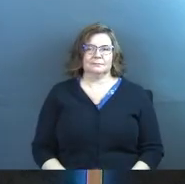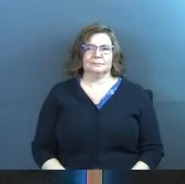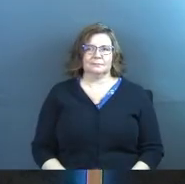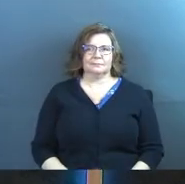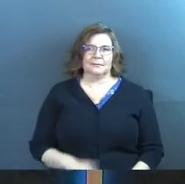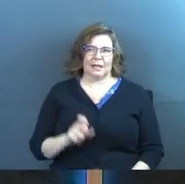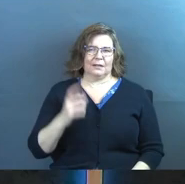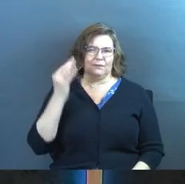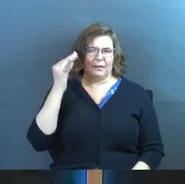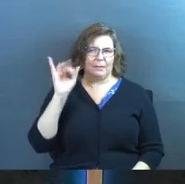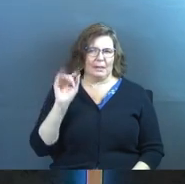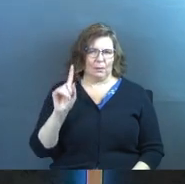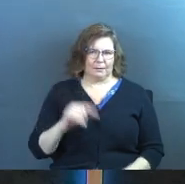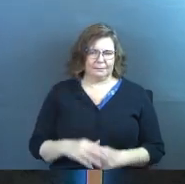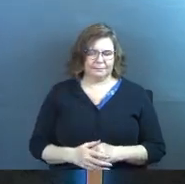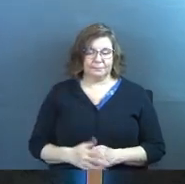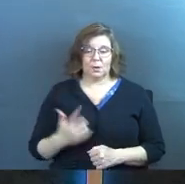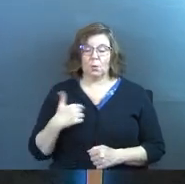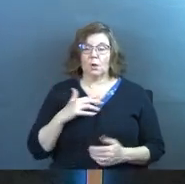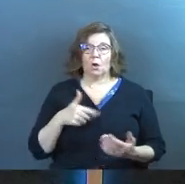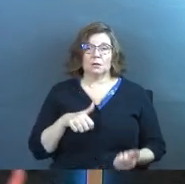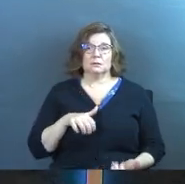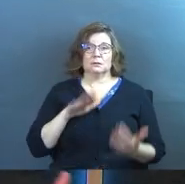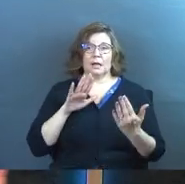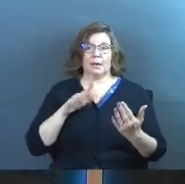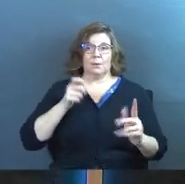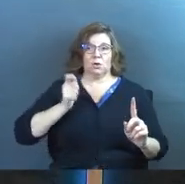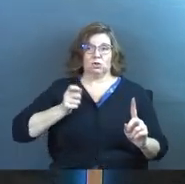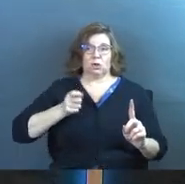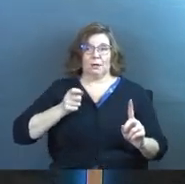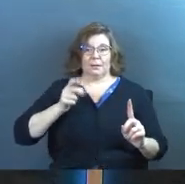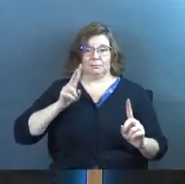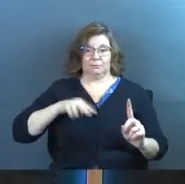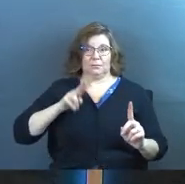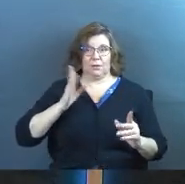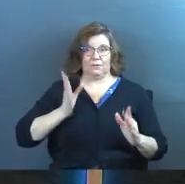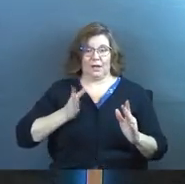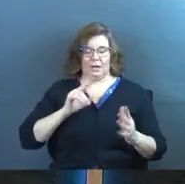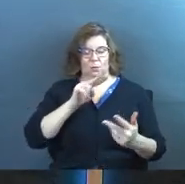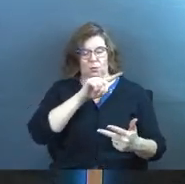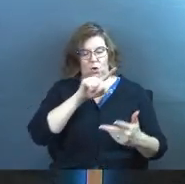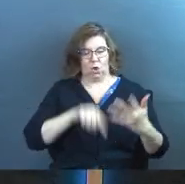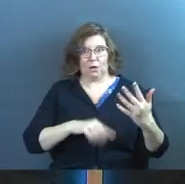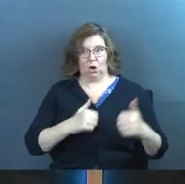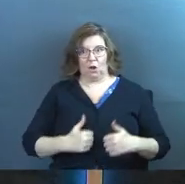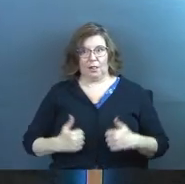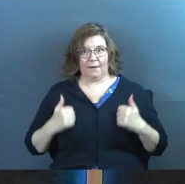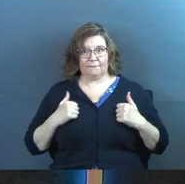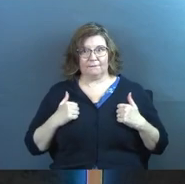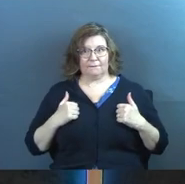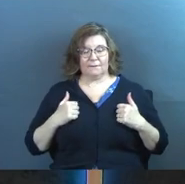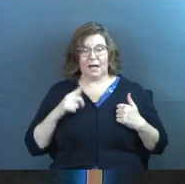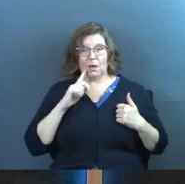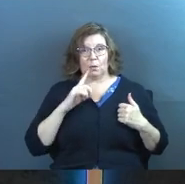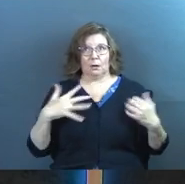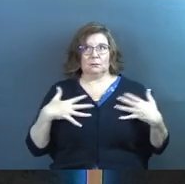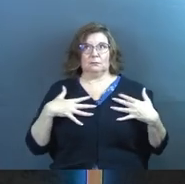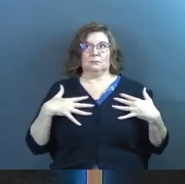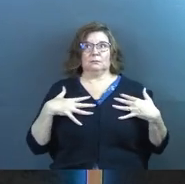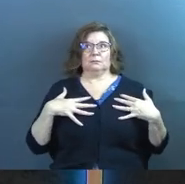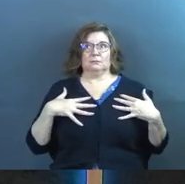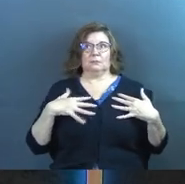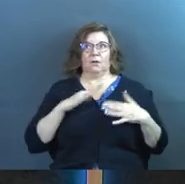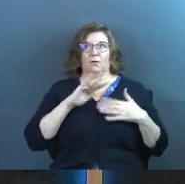I'll give you a second on that one. We all stand before the judgment of God, and he will look at our life. And we are